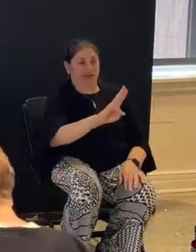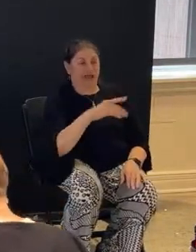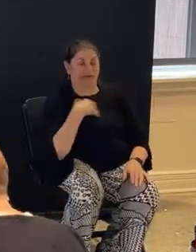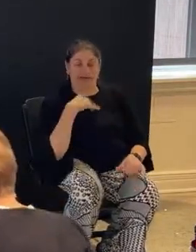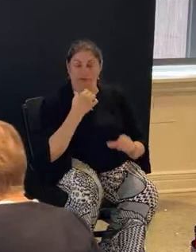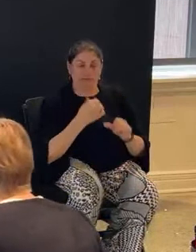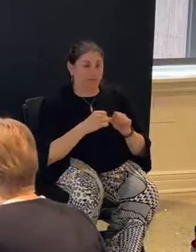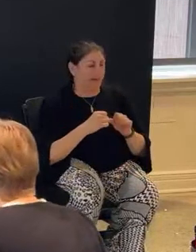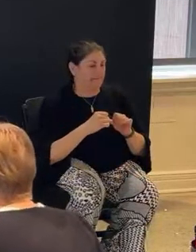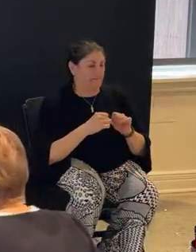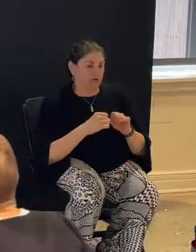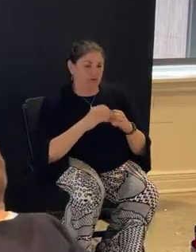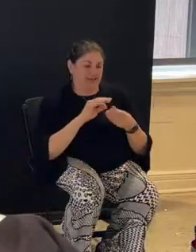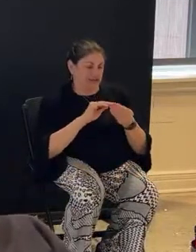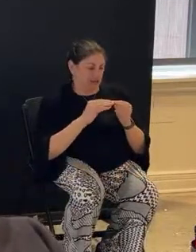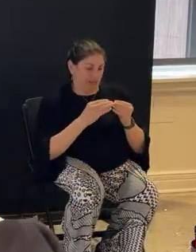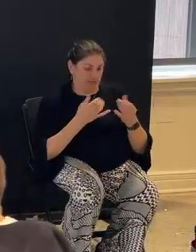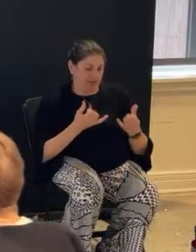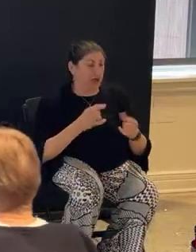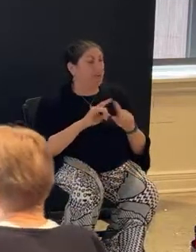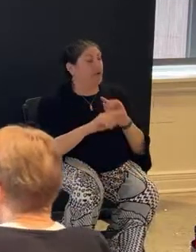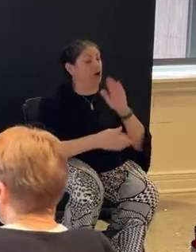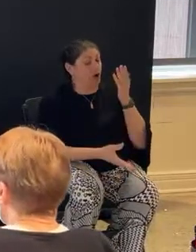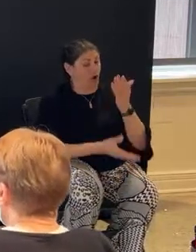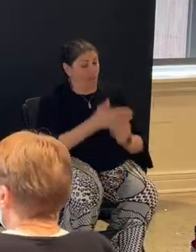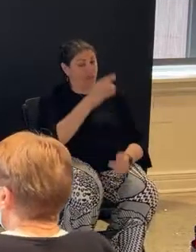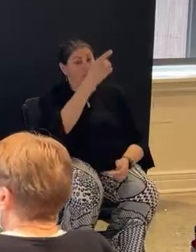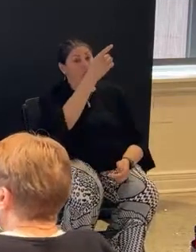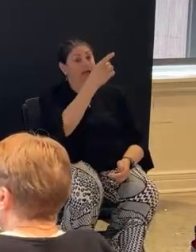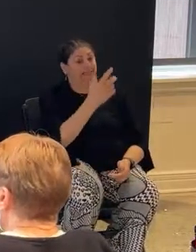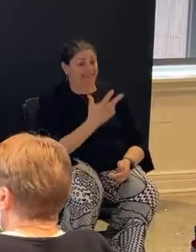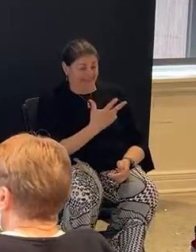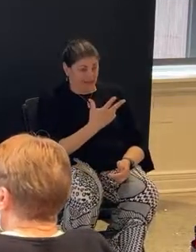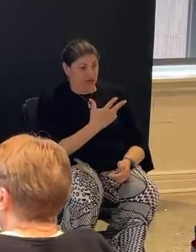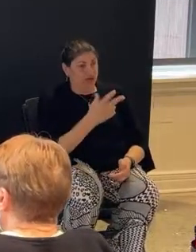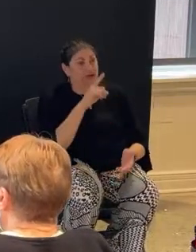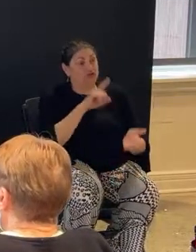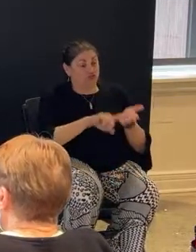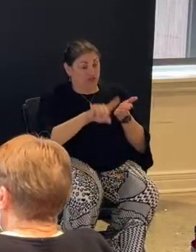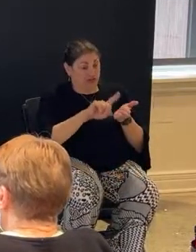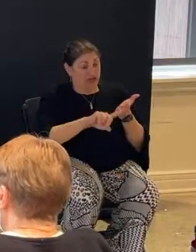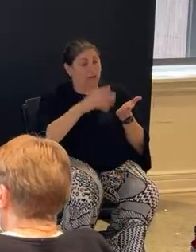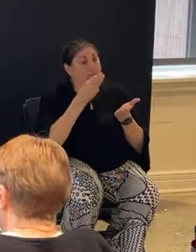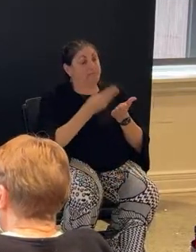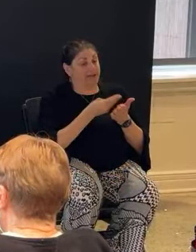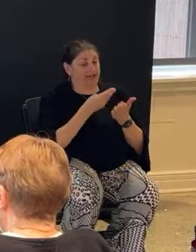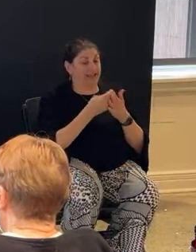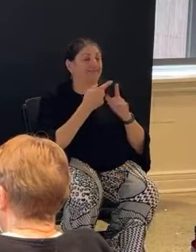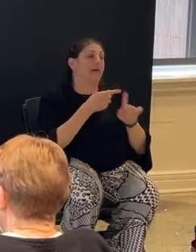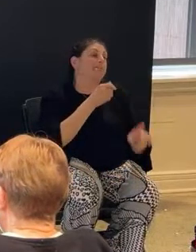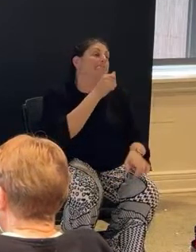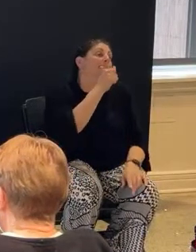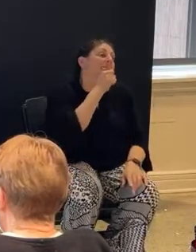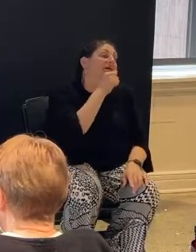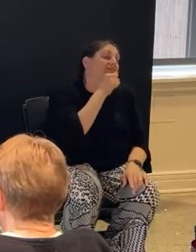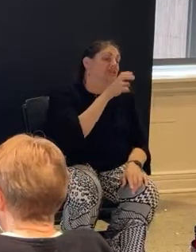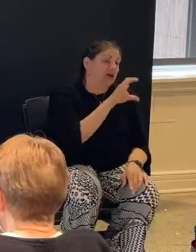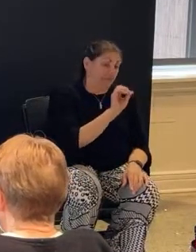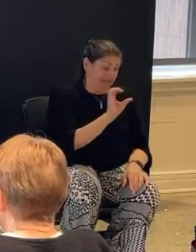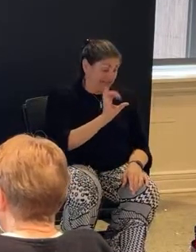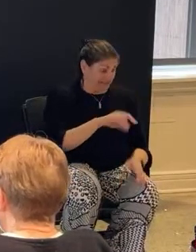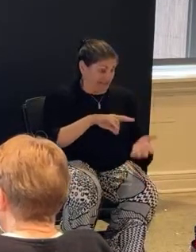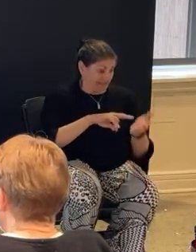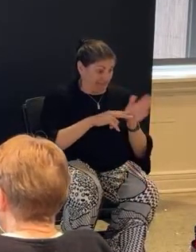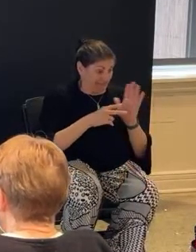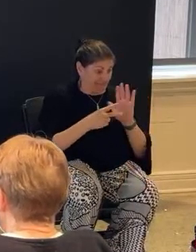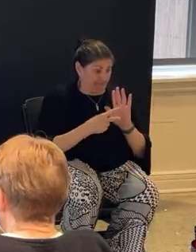now, but it's like almost a third of the research funding now is coming from private entities. Now, that doesn't necessarily mean they're,